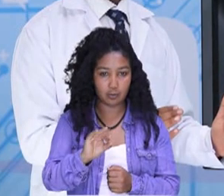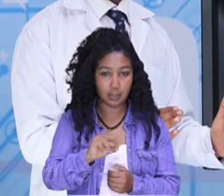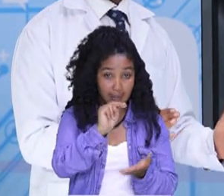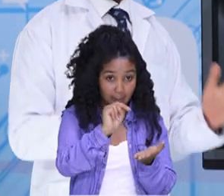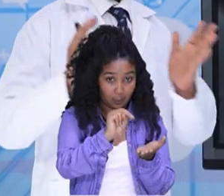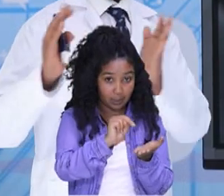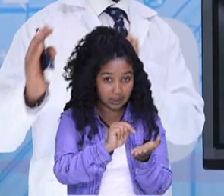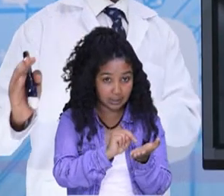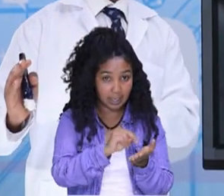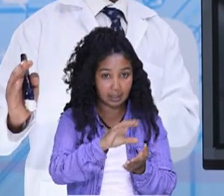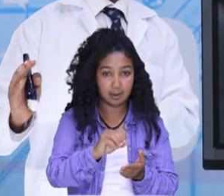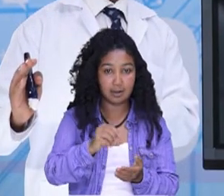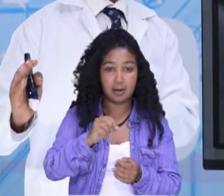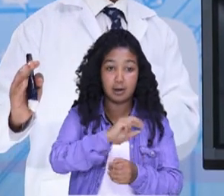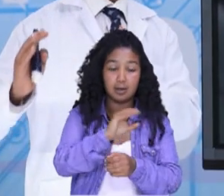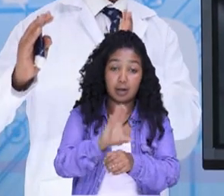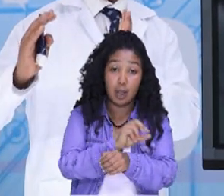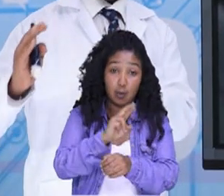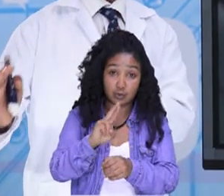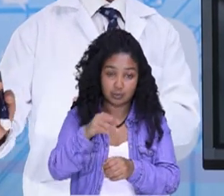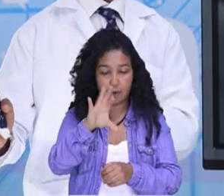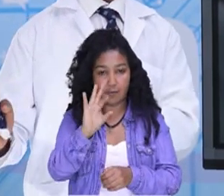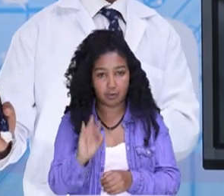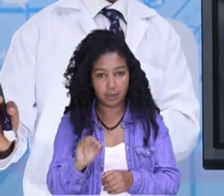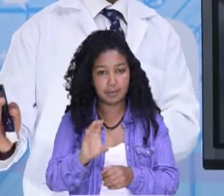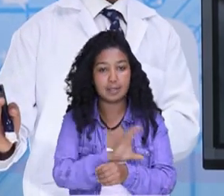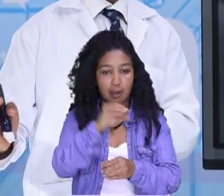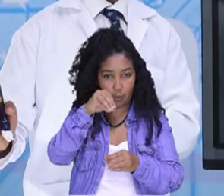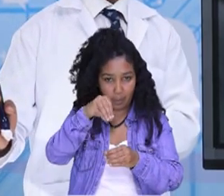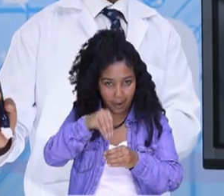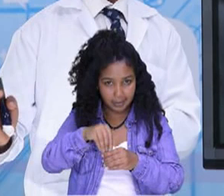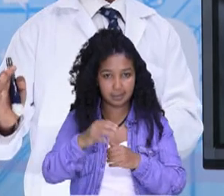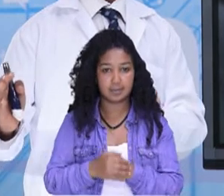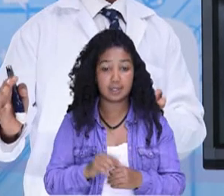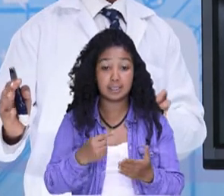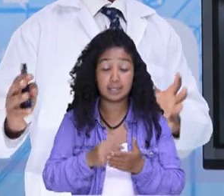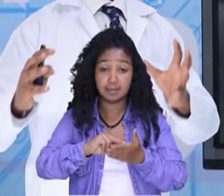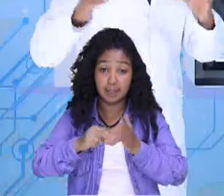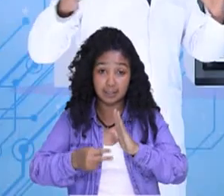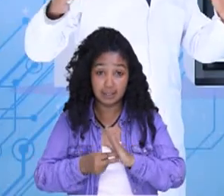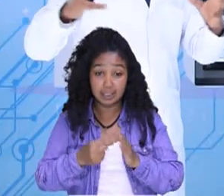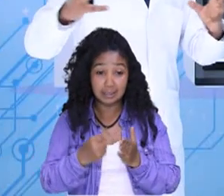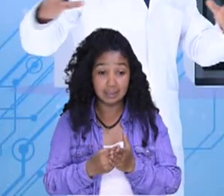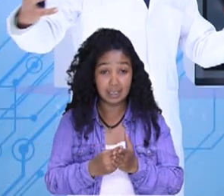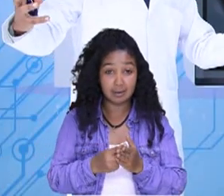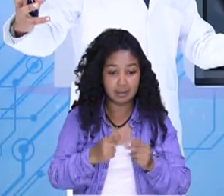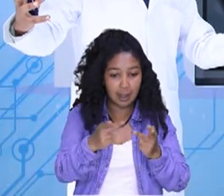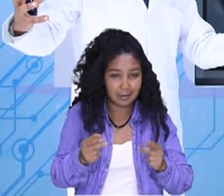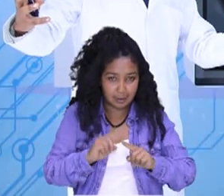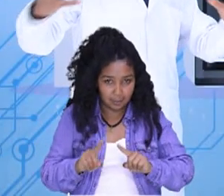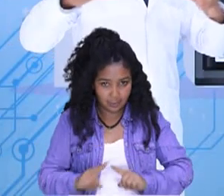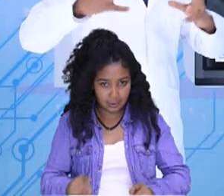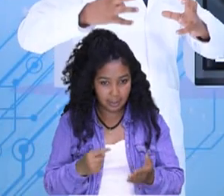the nucleus and ribosomes are found in the cytoplasm. This means their site is